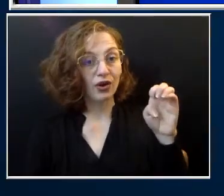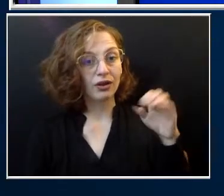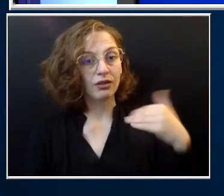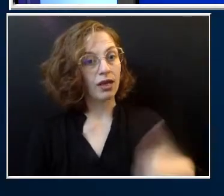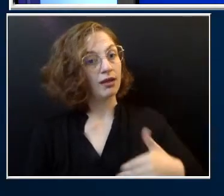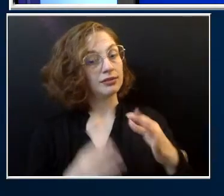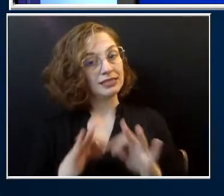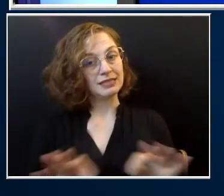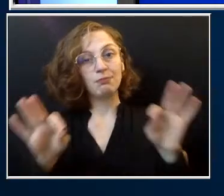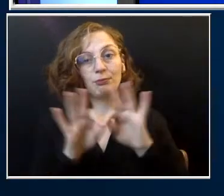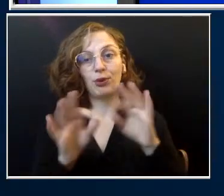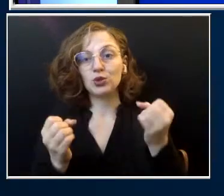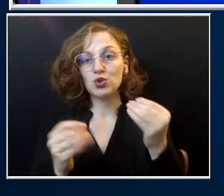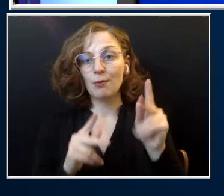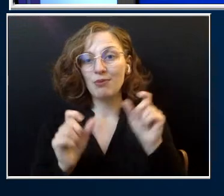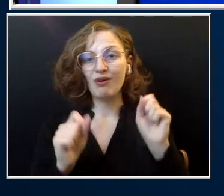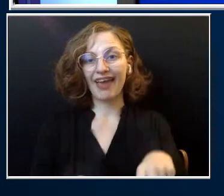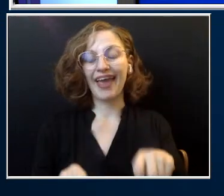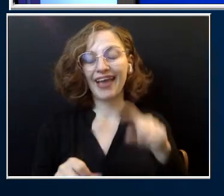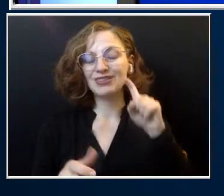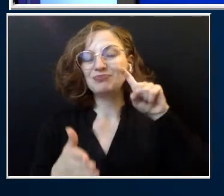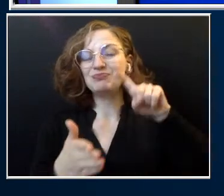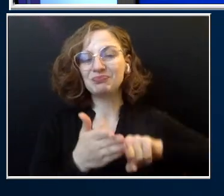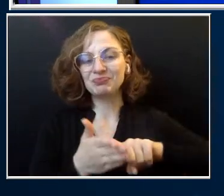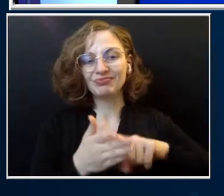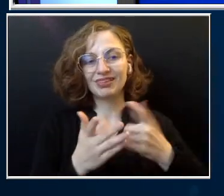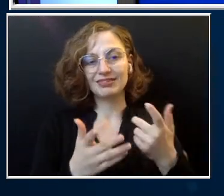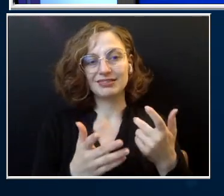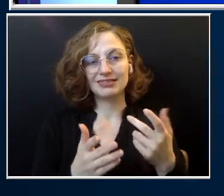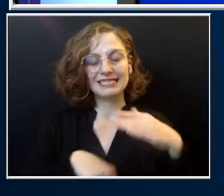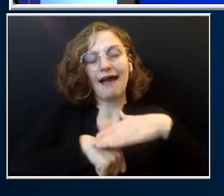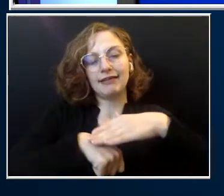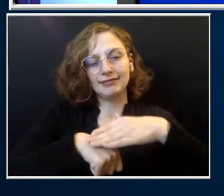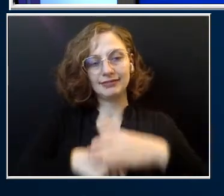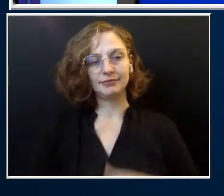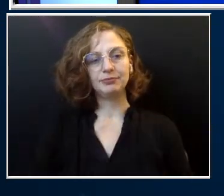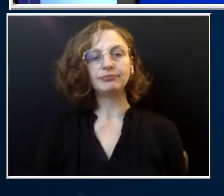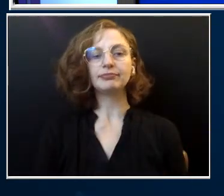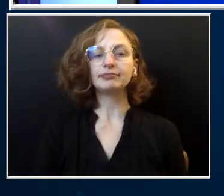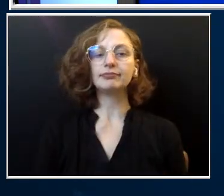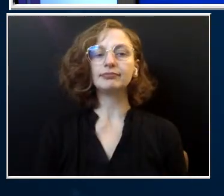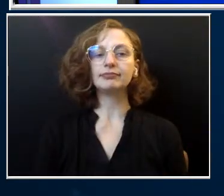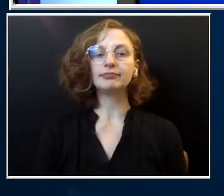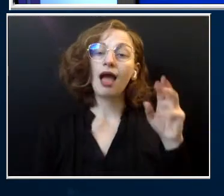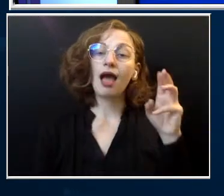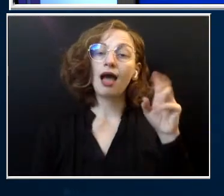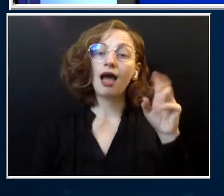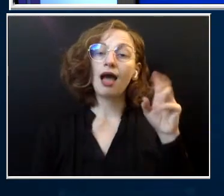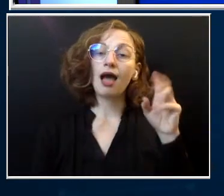get the takeaway from you guys. Amy, what do you want people to take away from this experience? And Bruce, same question.